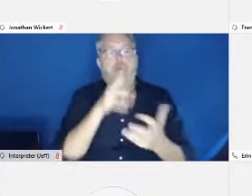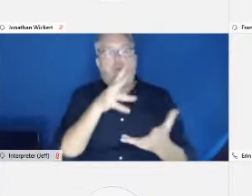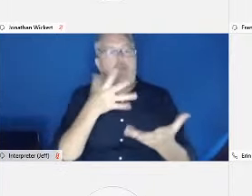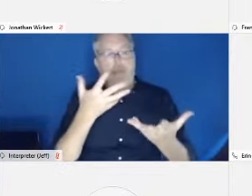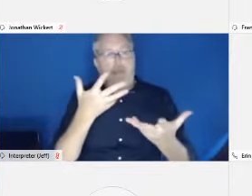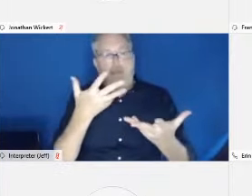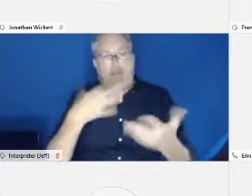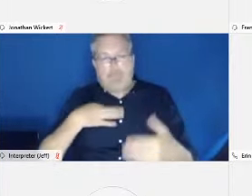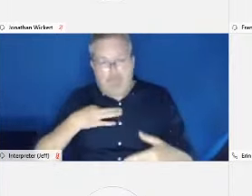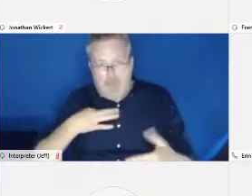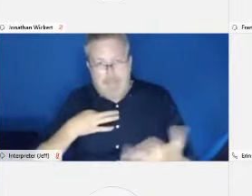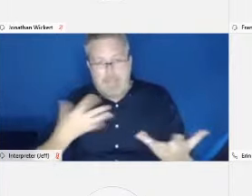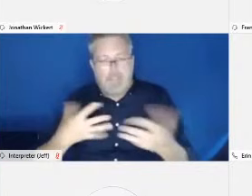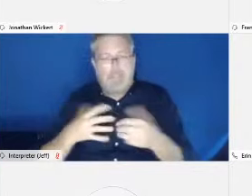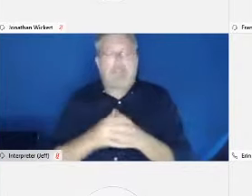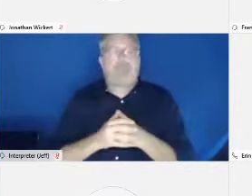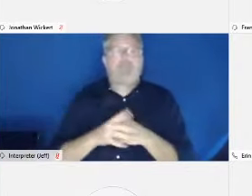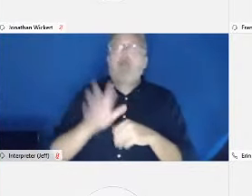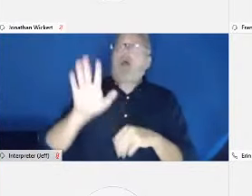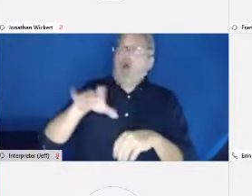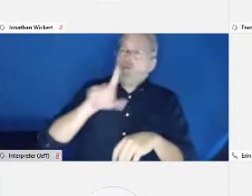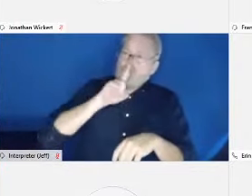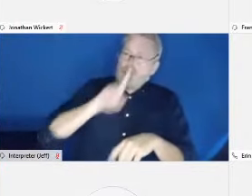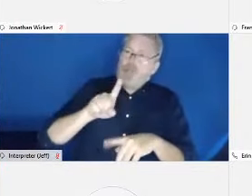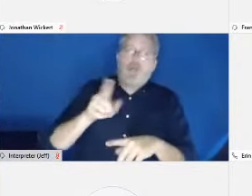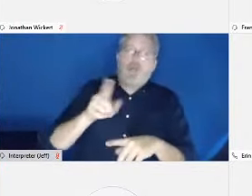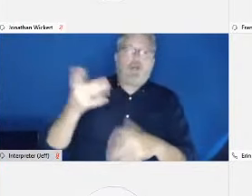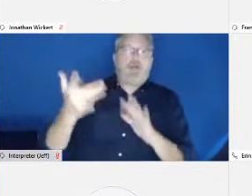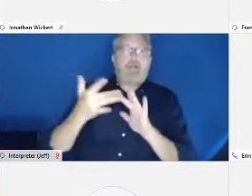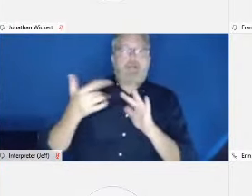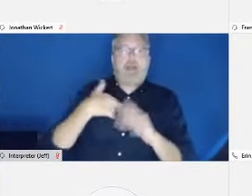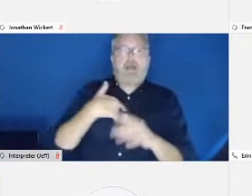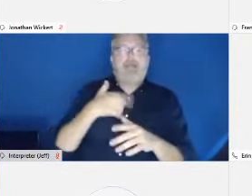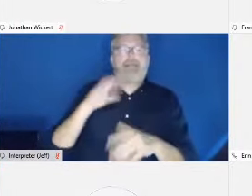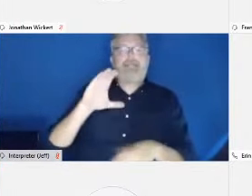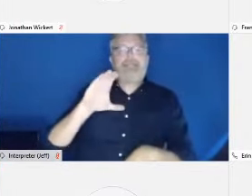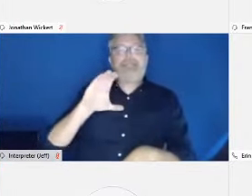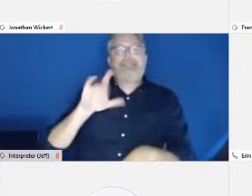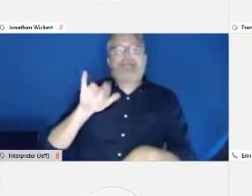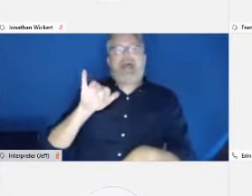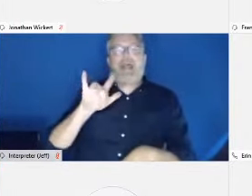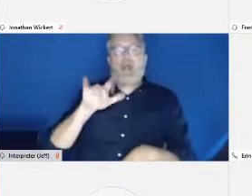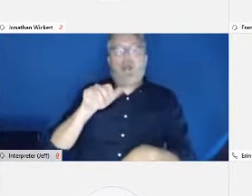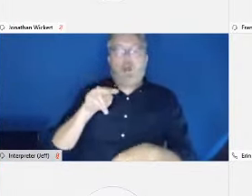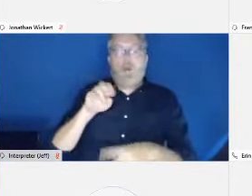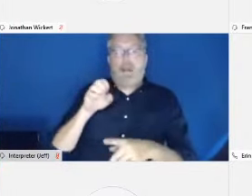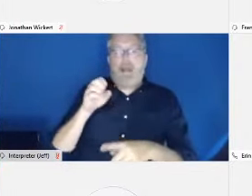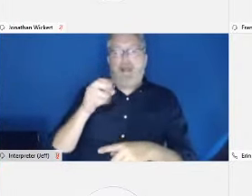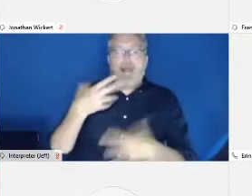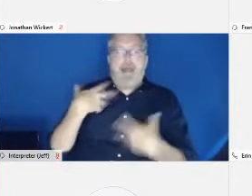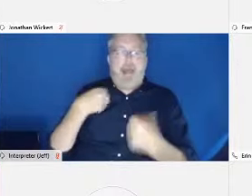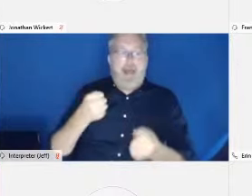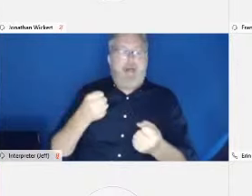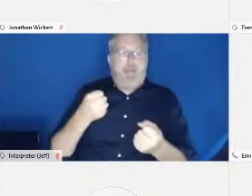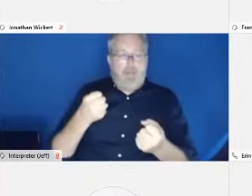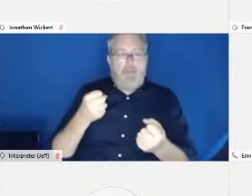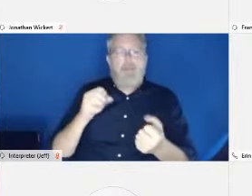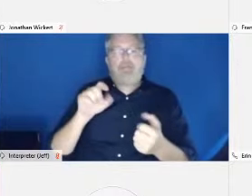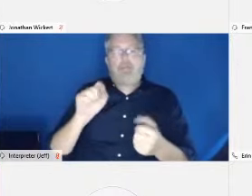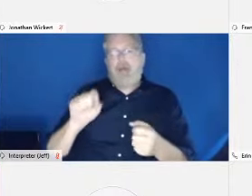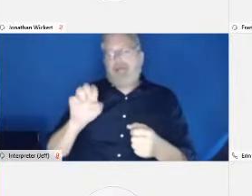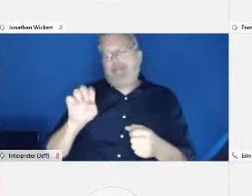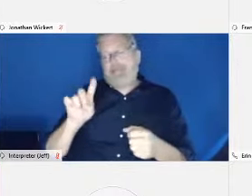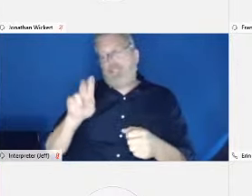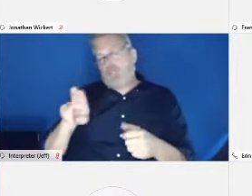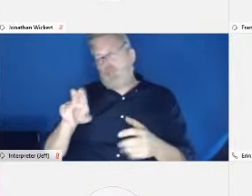about doing that? Sure, you would be welcome to contact us at Cyclone Health at iestate.edu, and we can get you some more